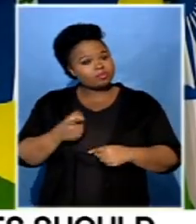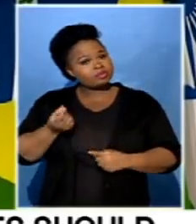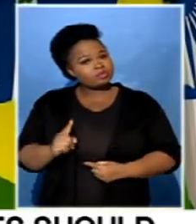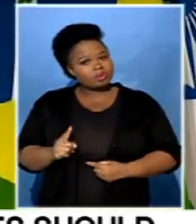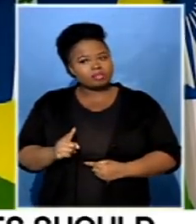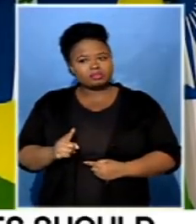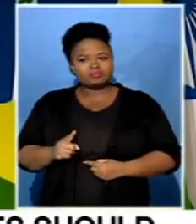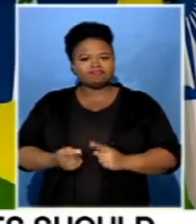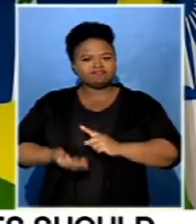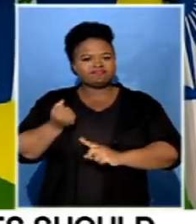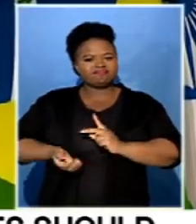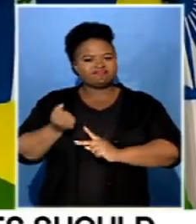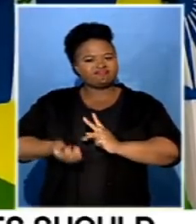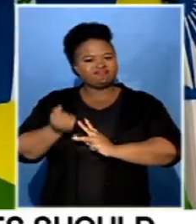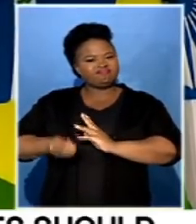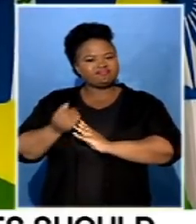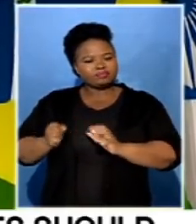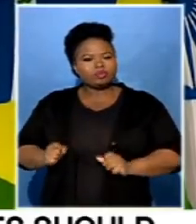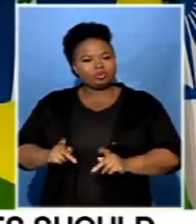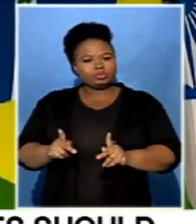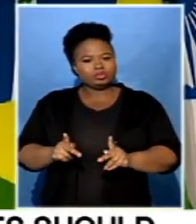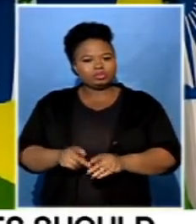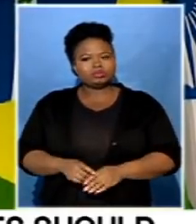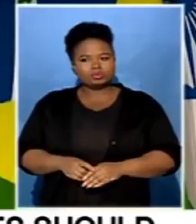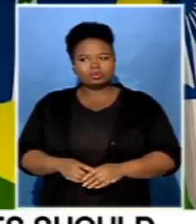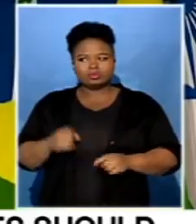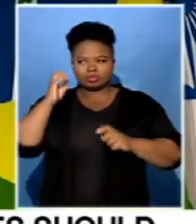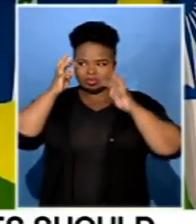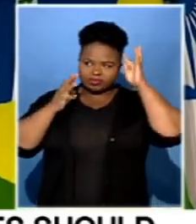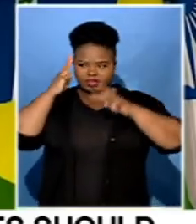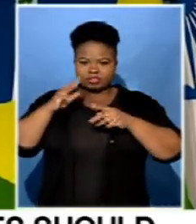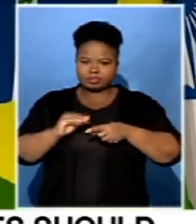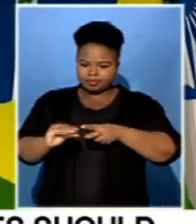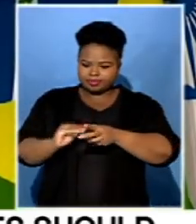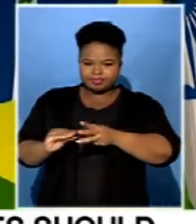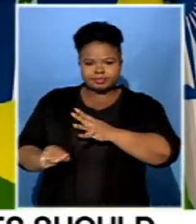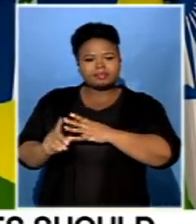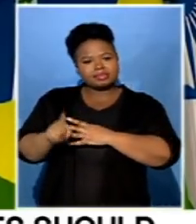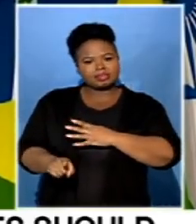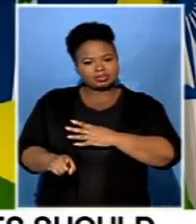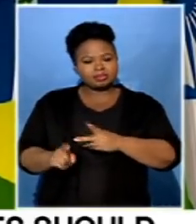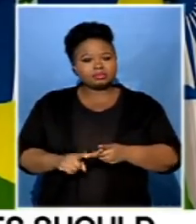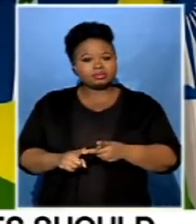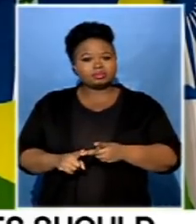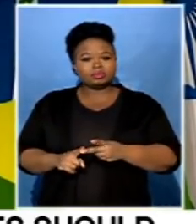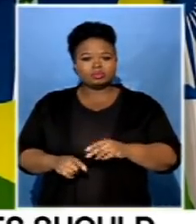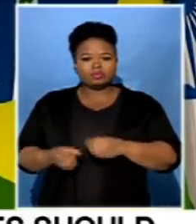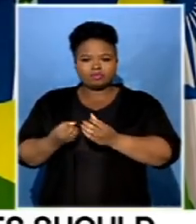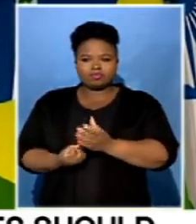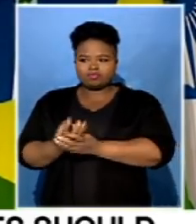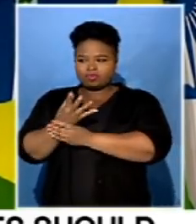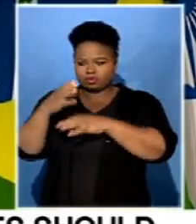opportunities, increase input in innovation, focus on new areas of growth,